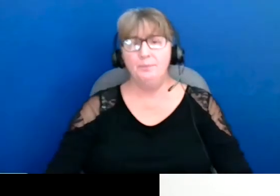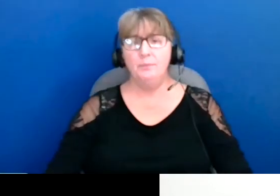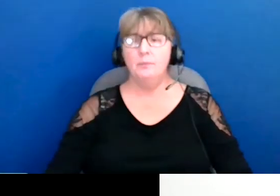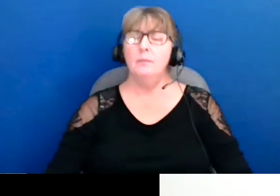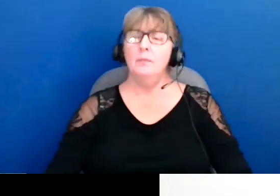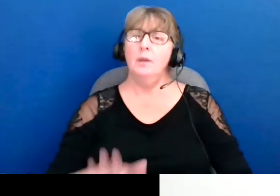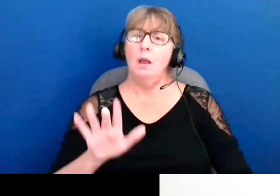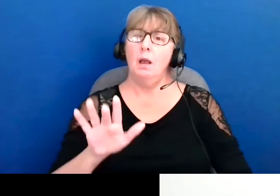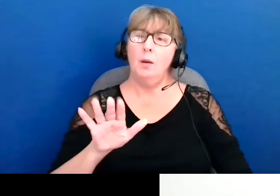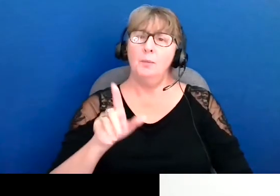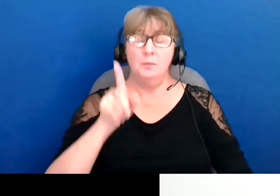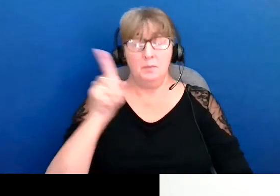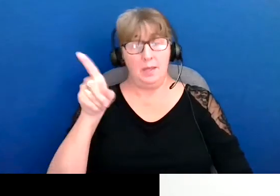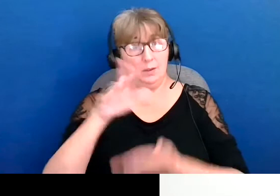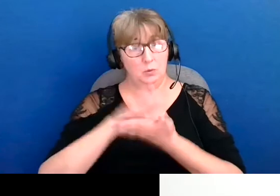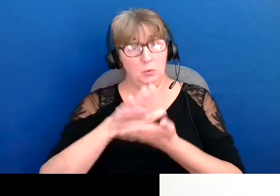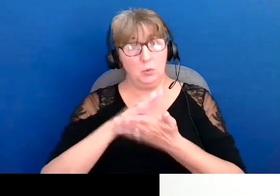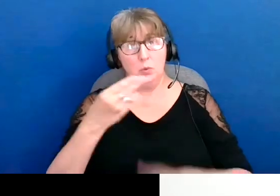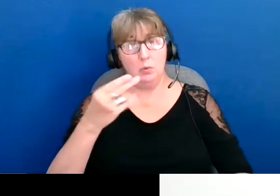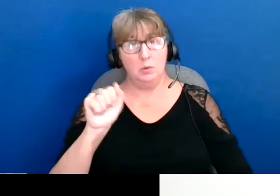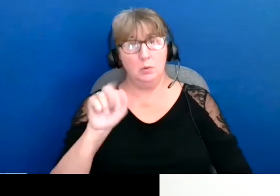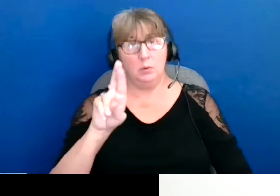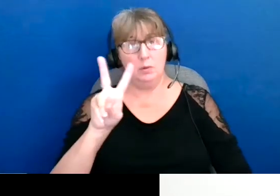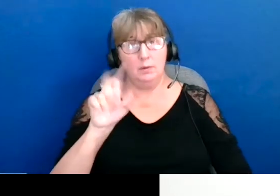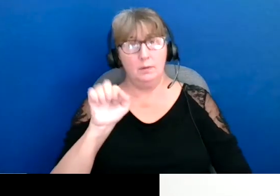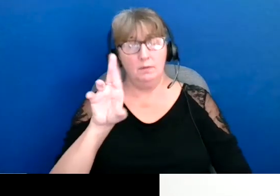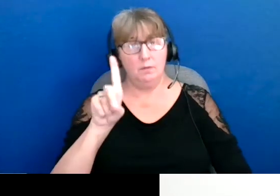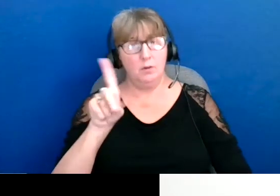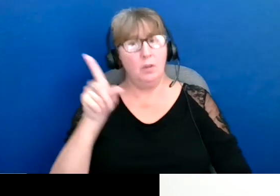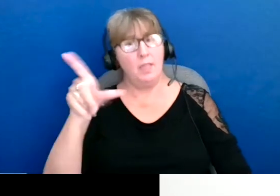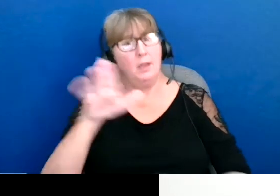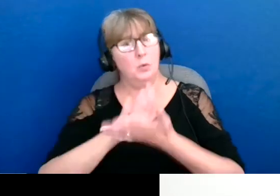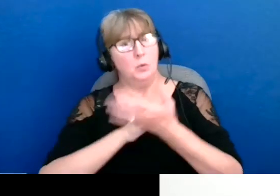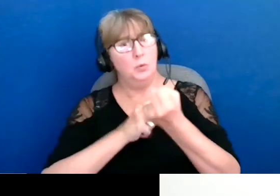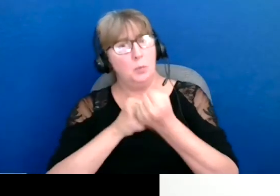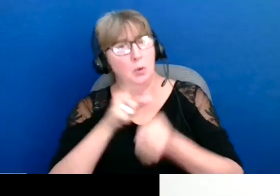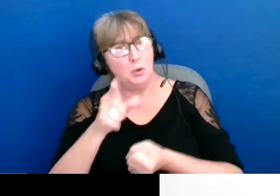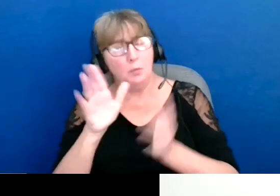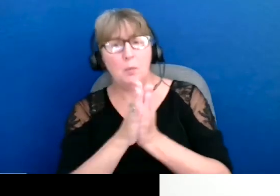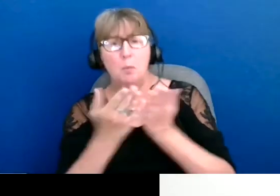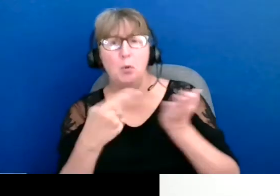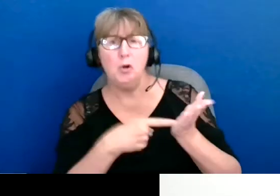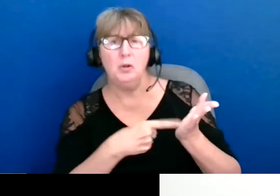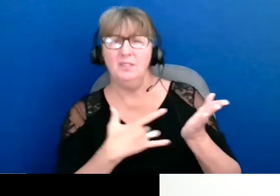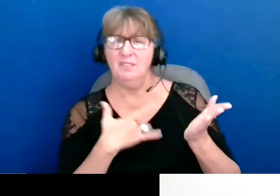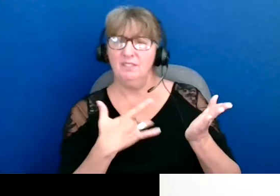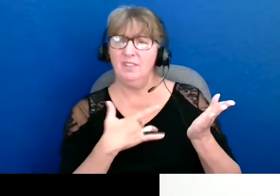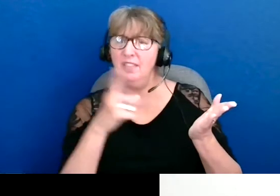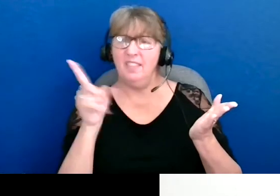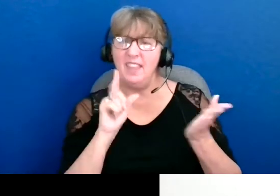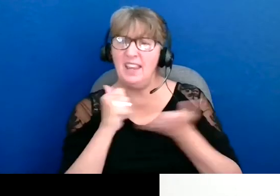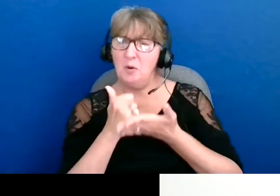at Harvard Law School, Mary is wondering, how did the school support you? In your book, she said it seemed like they didn't help you